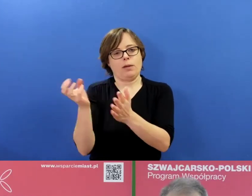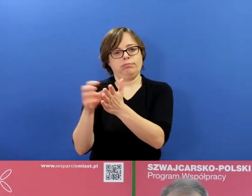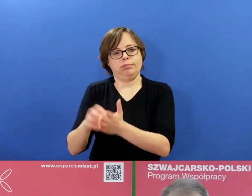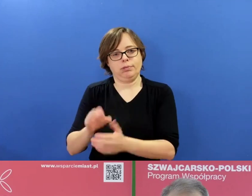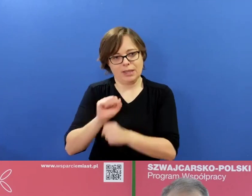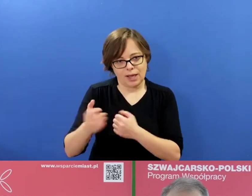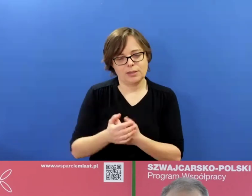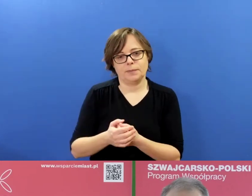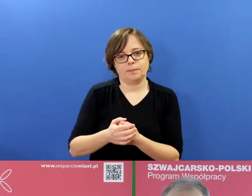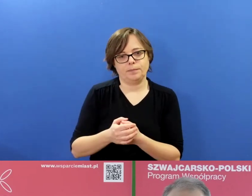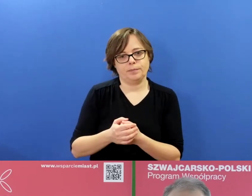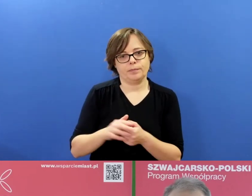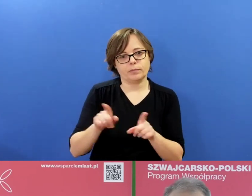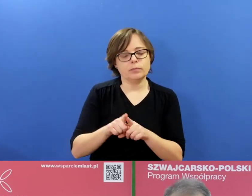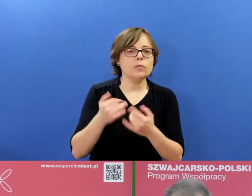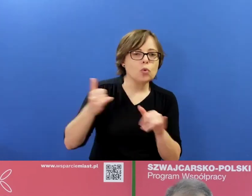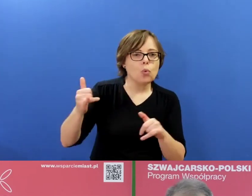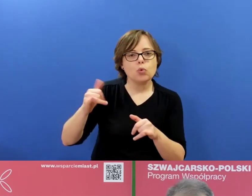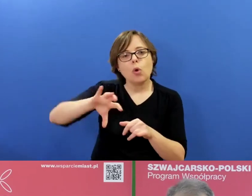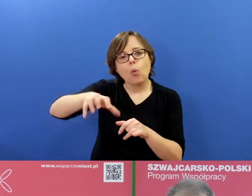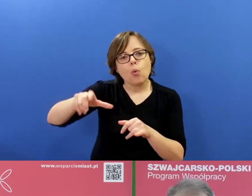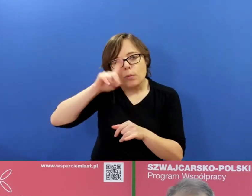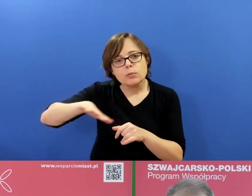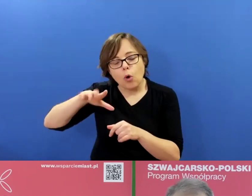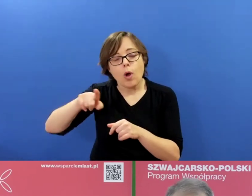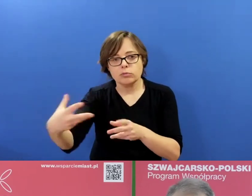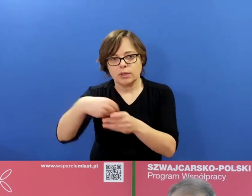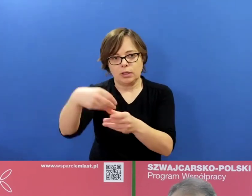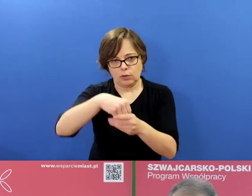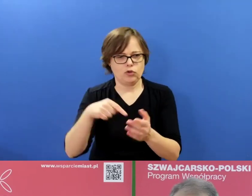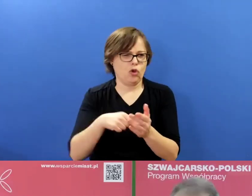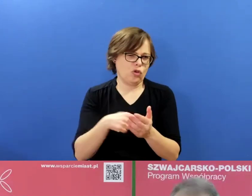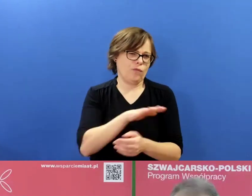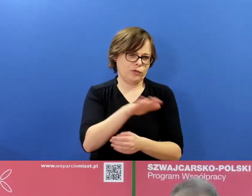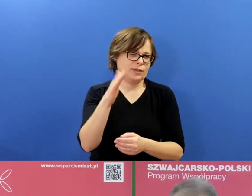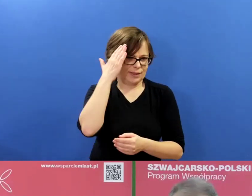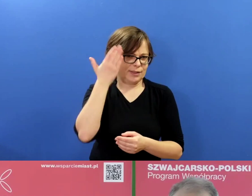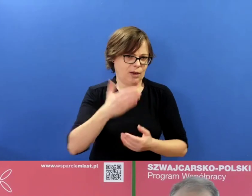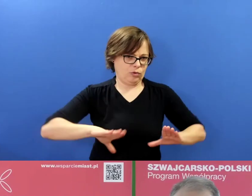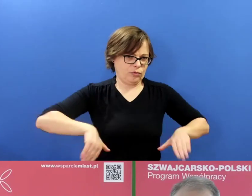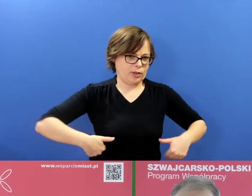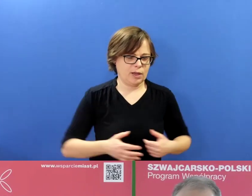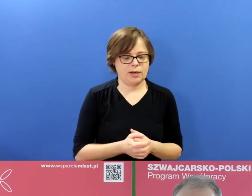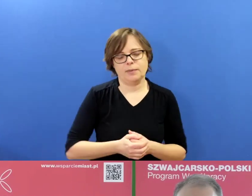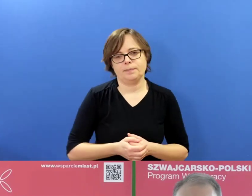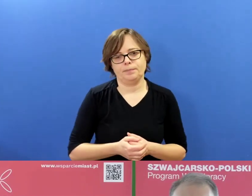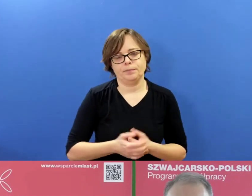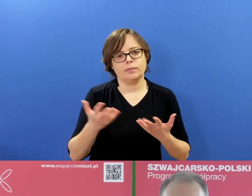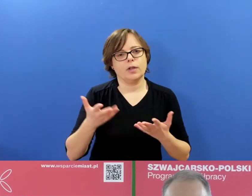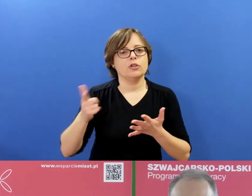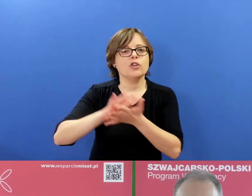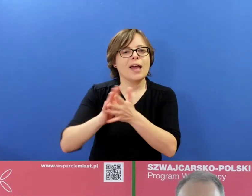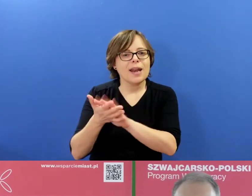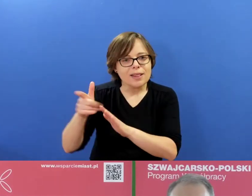say that's something that we all know in Switzerland, in the market, the local market area. There are